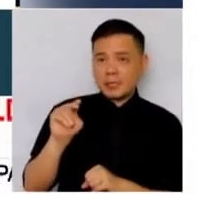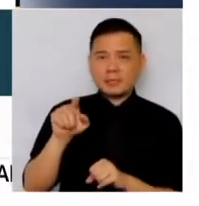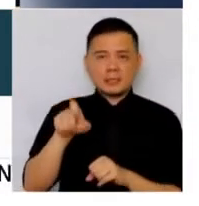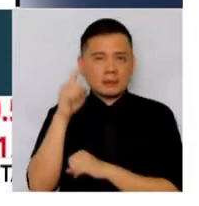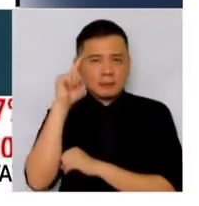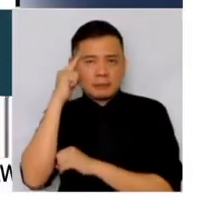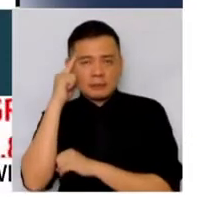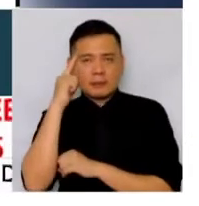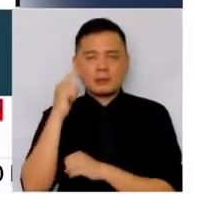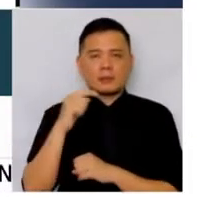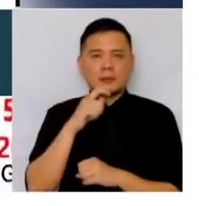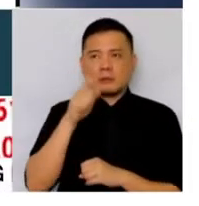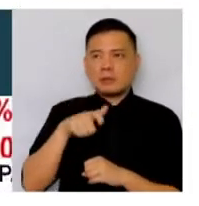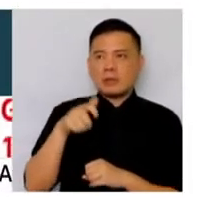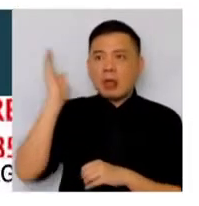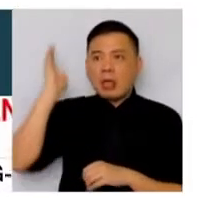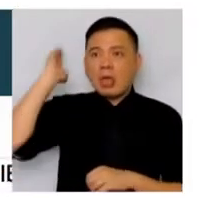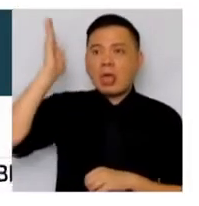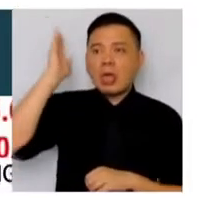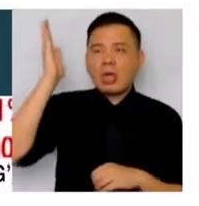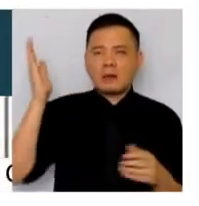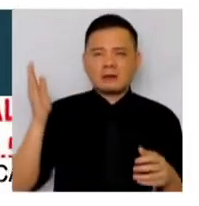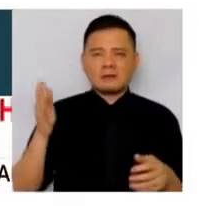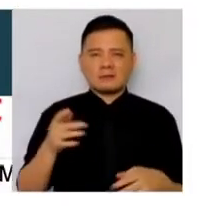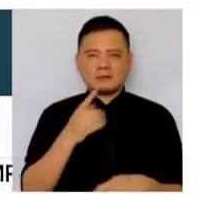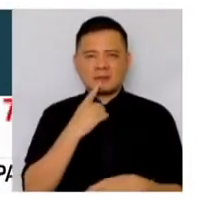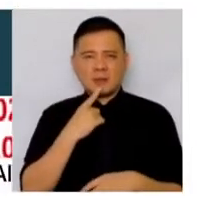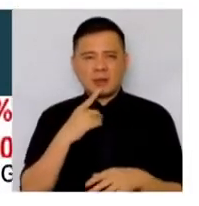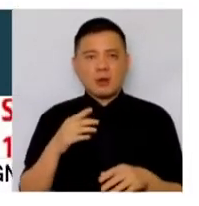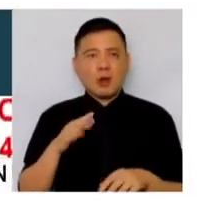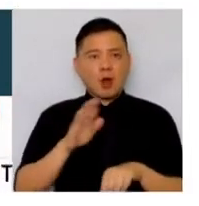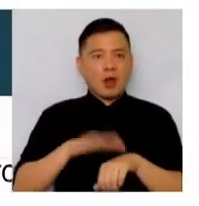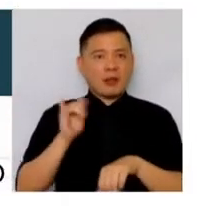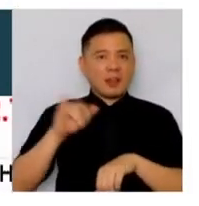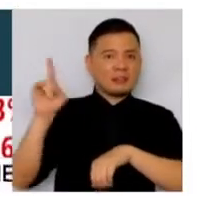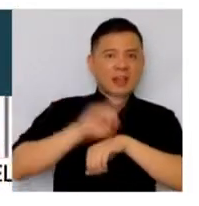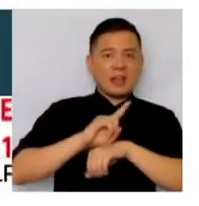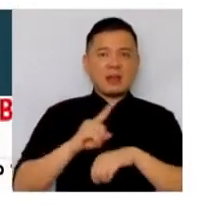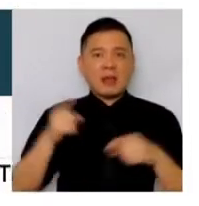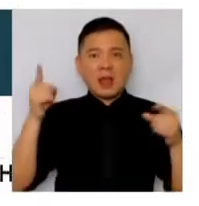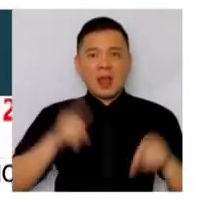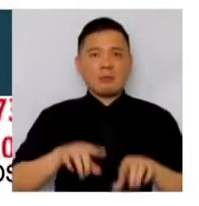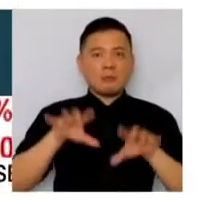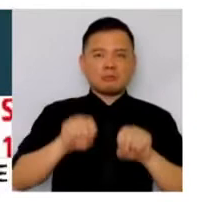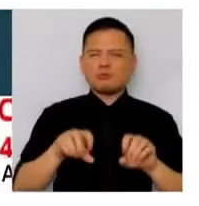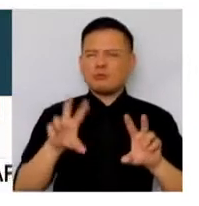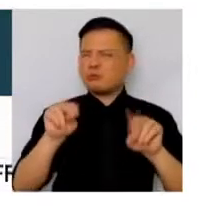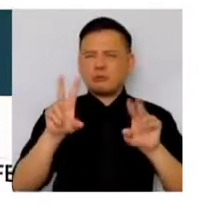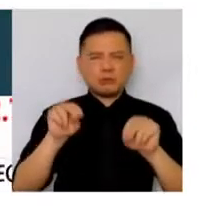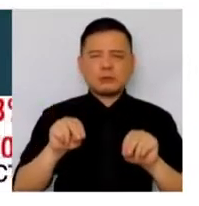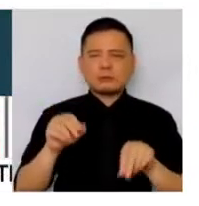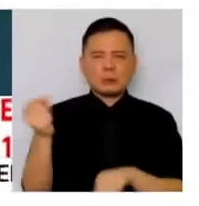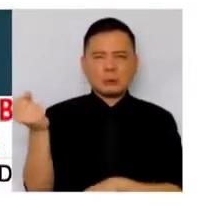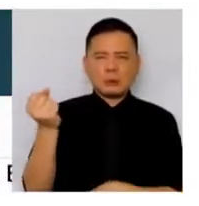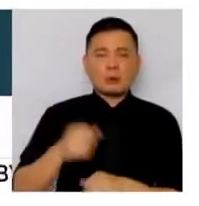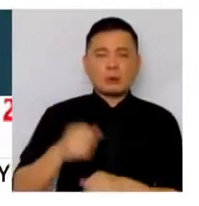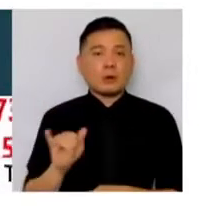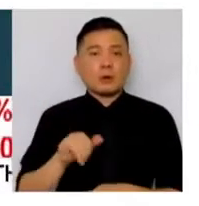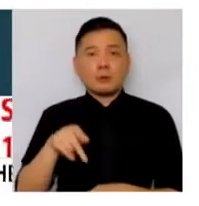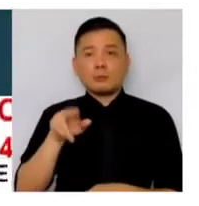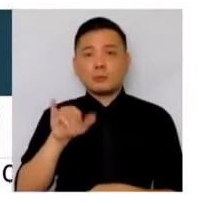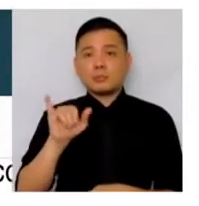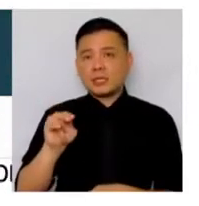the spokesperson of Putin and even declaring that, okay, on this date, the invasion will happen. And Putin also has to back off,